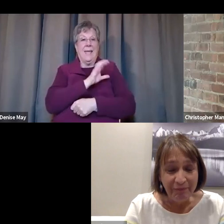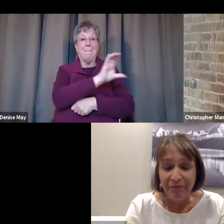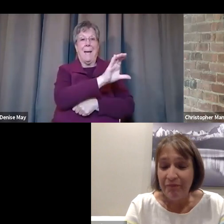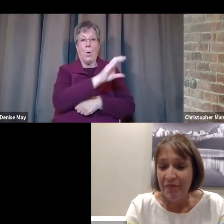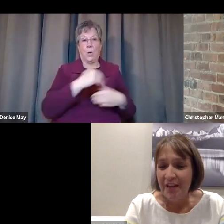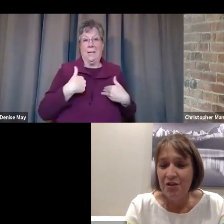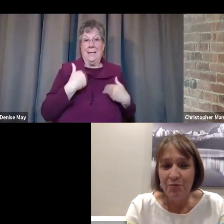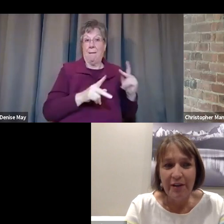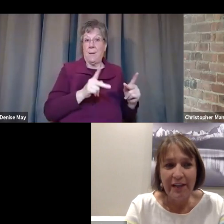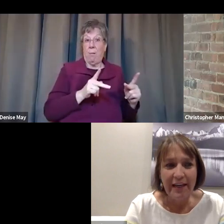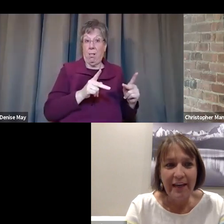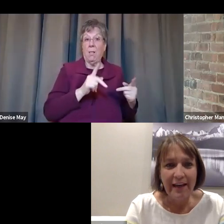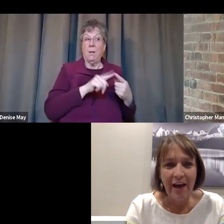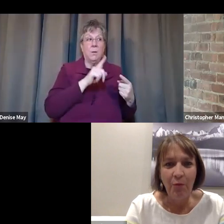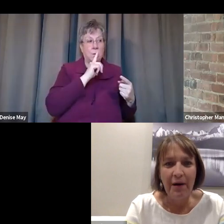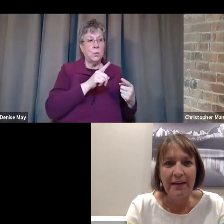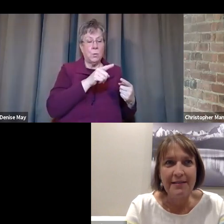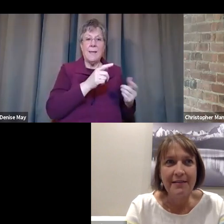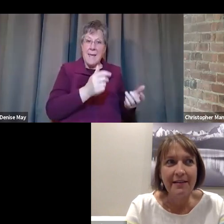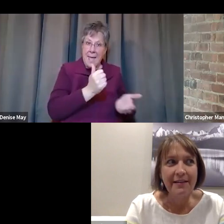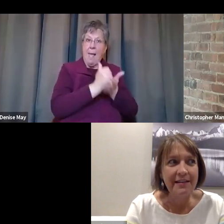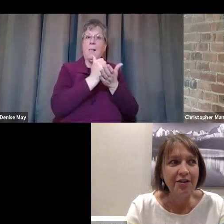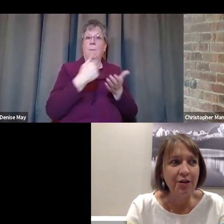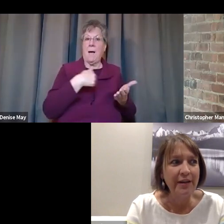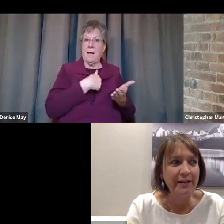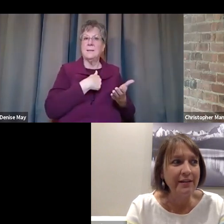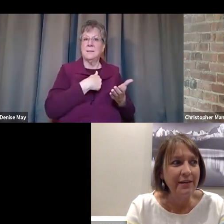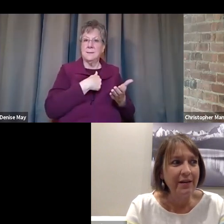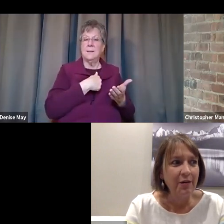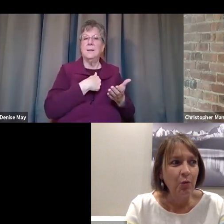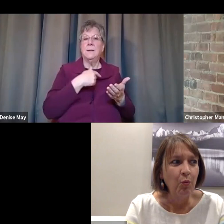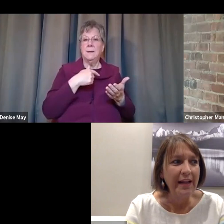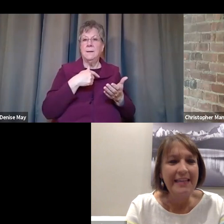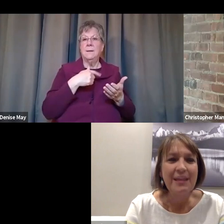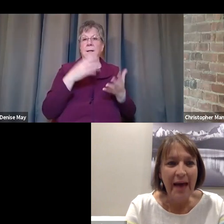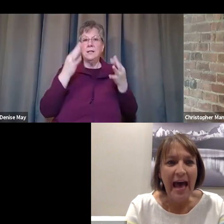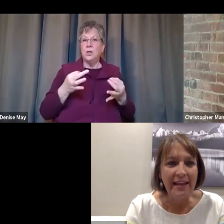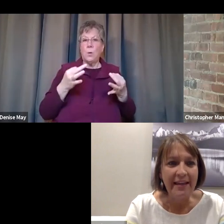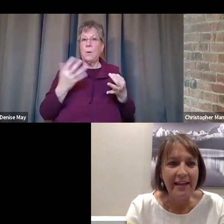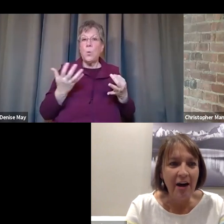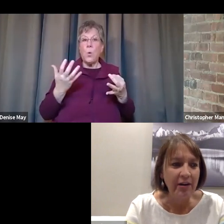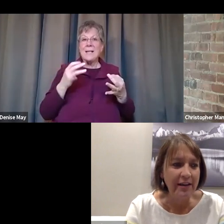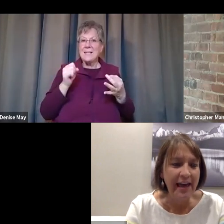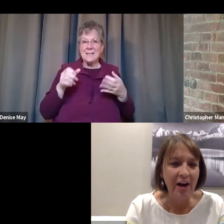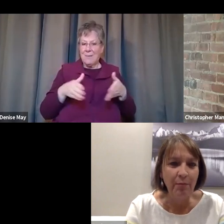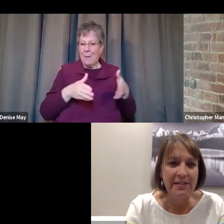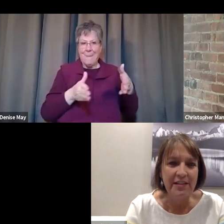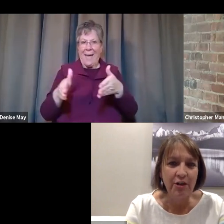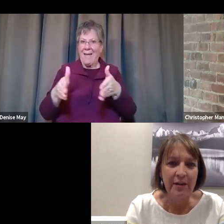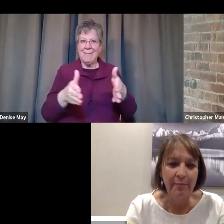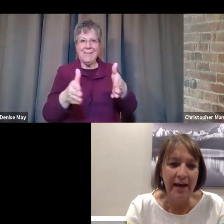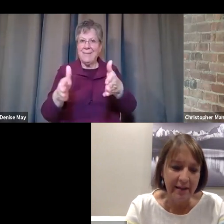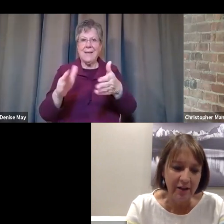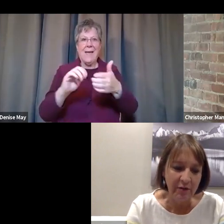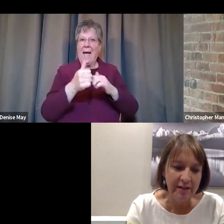people to really help us determine what is the path and how can they help us